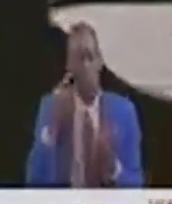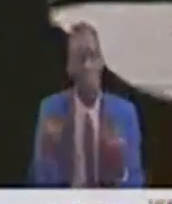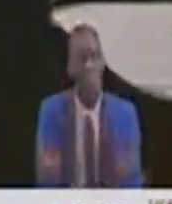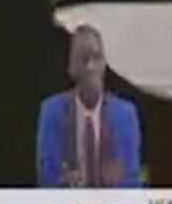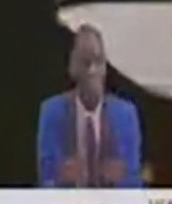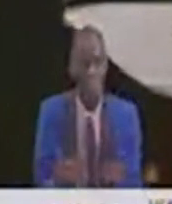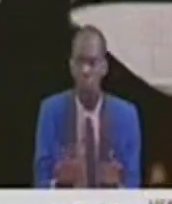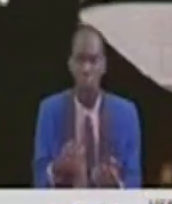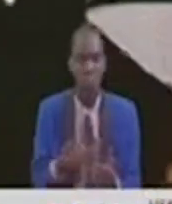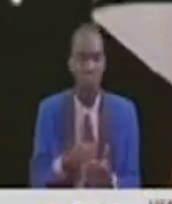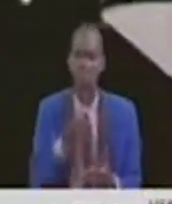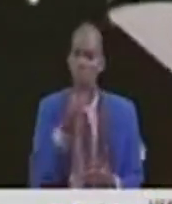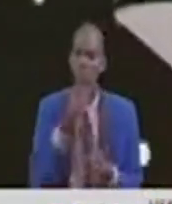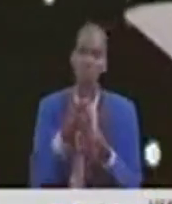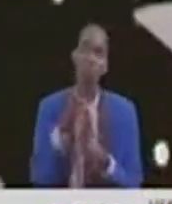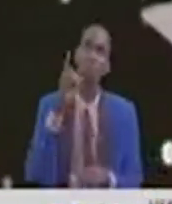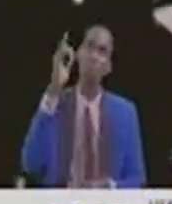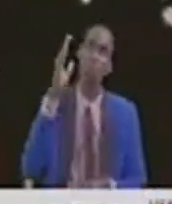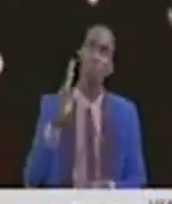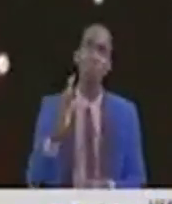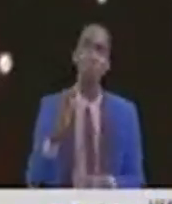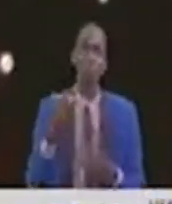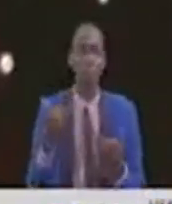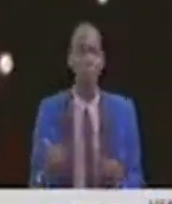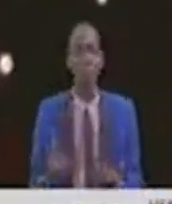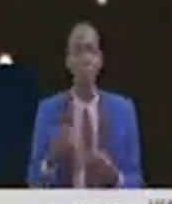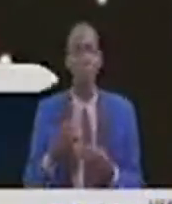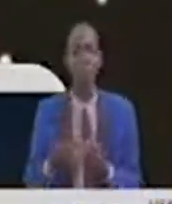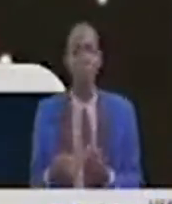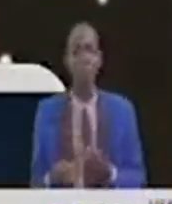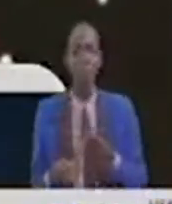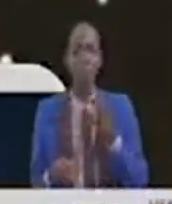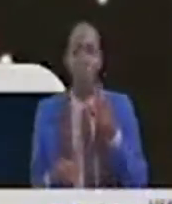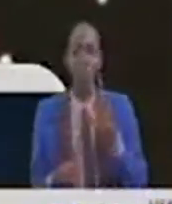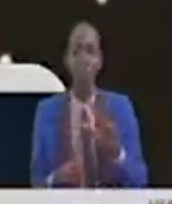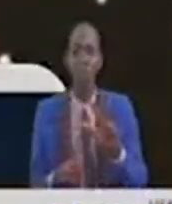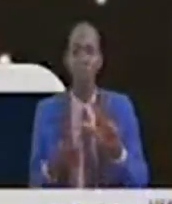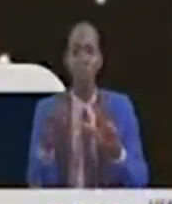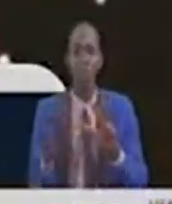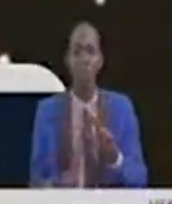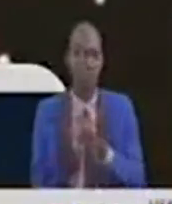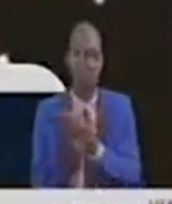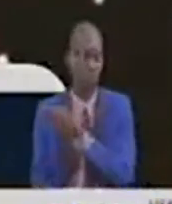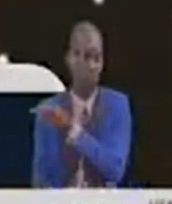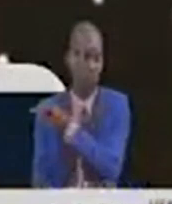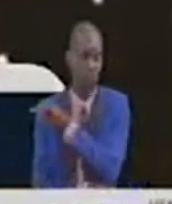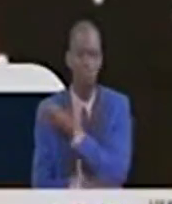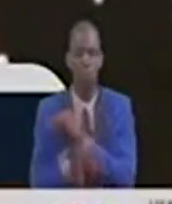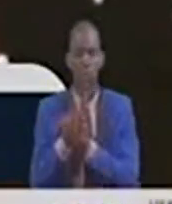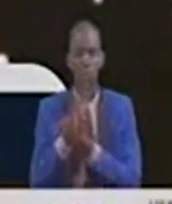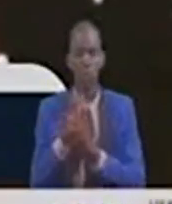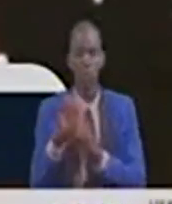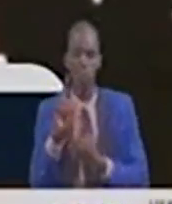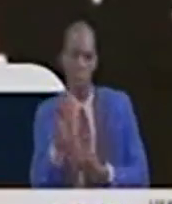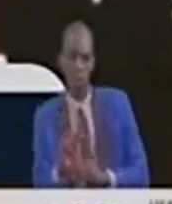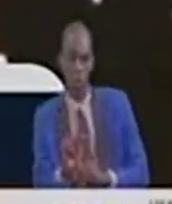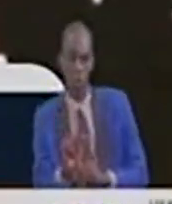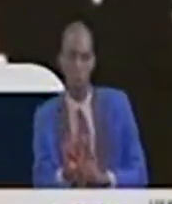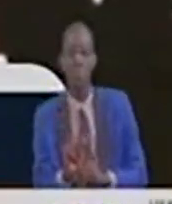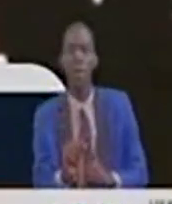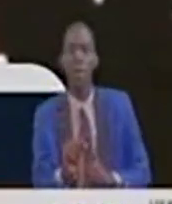sin. Number three, the root, and the root, that is the second root there, is the pathway.